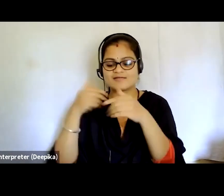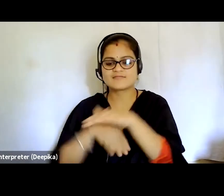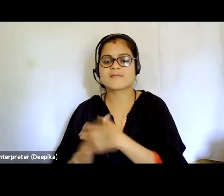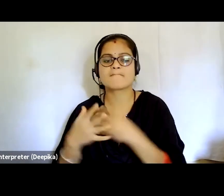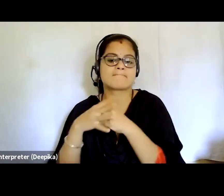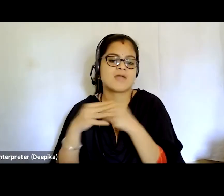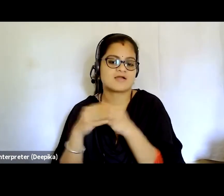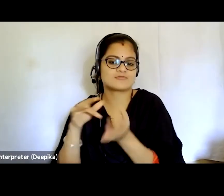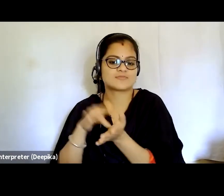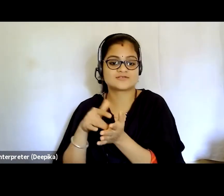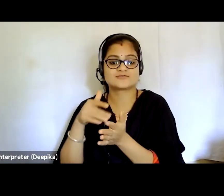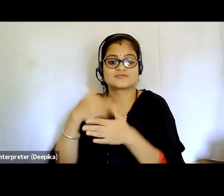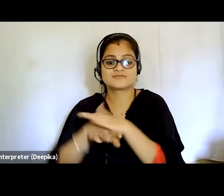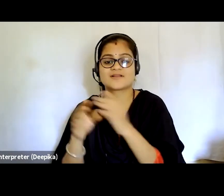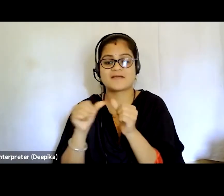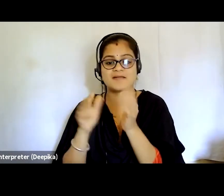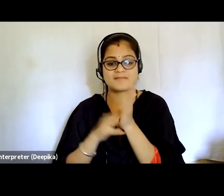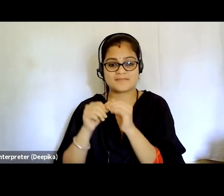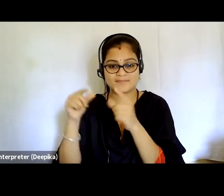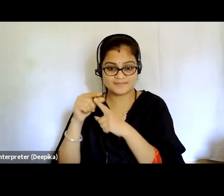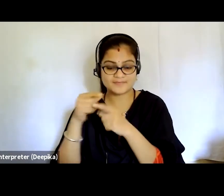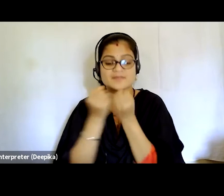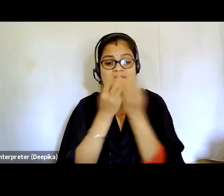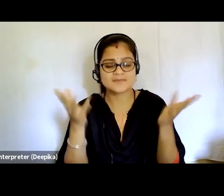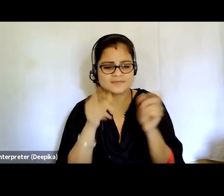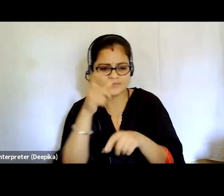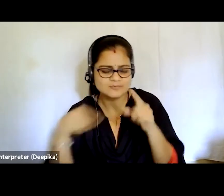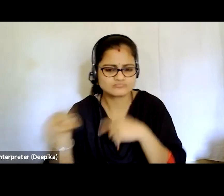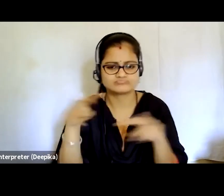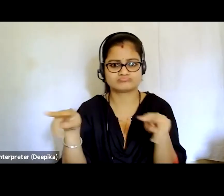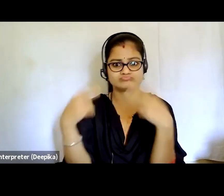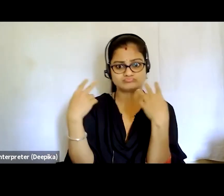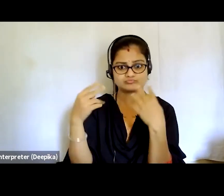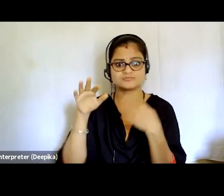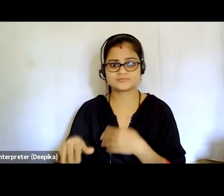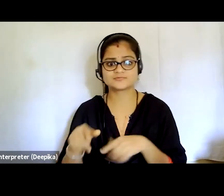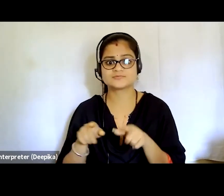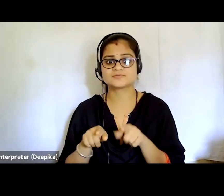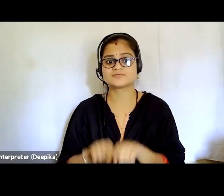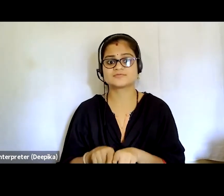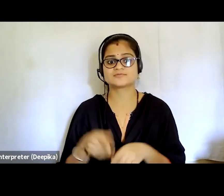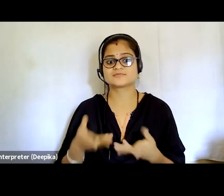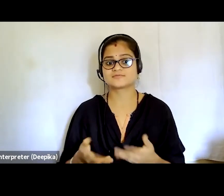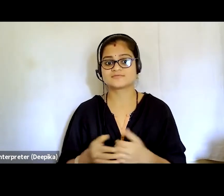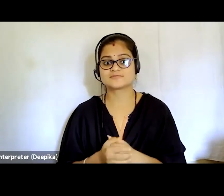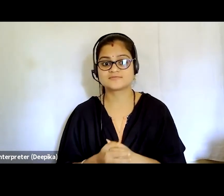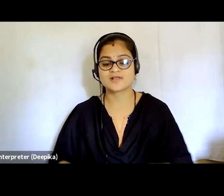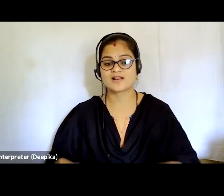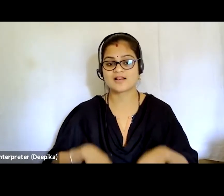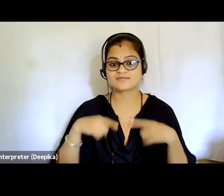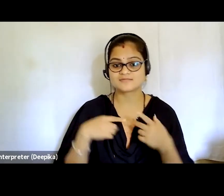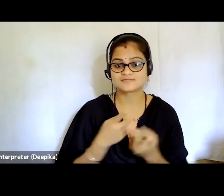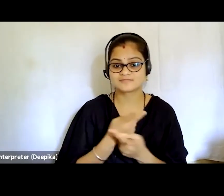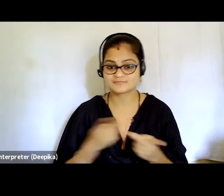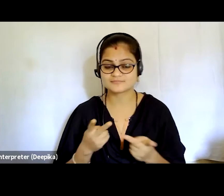Bengaluru. Like many of you watching today, I also have great memories of being at concerts and live gigs.